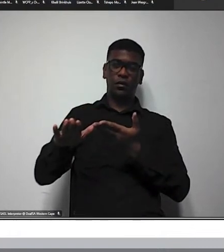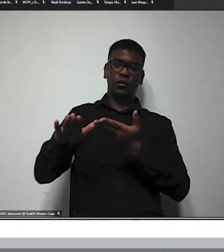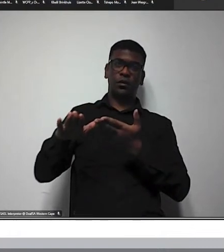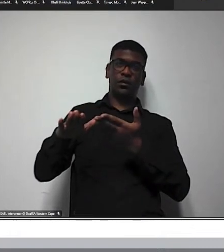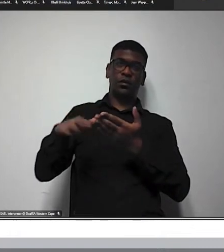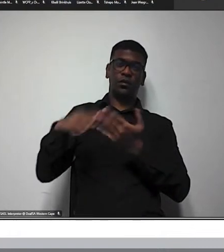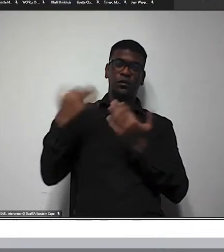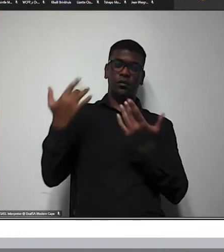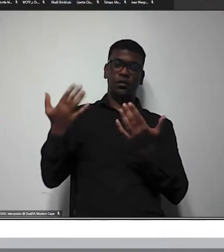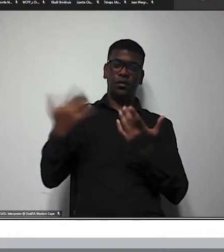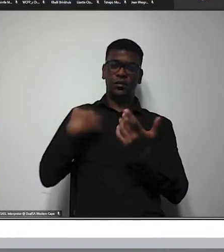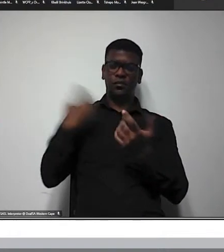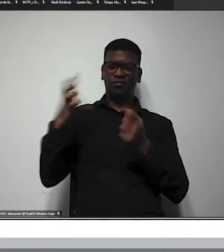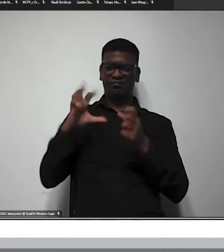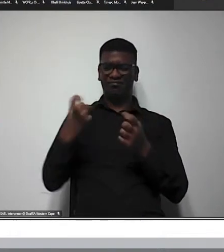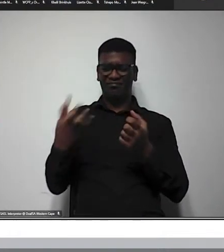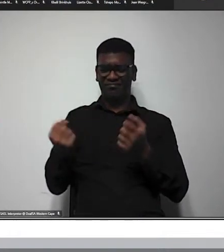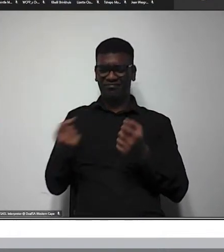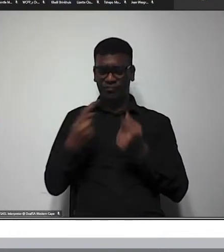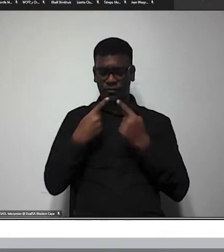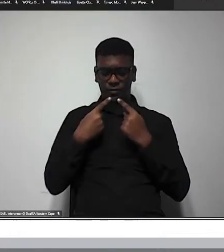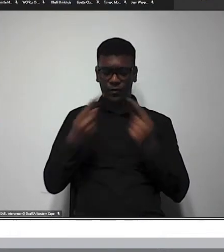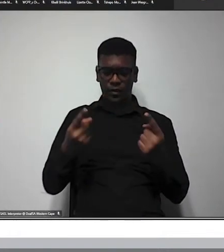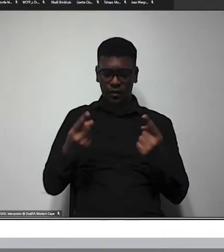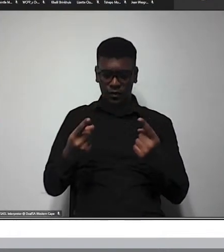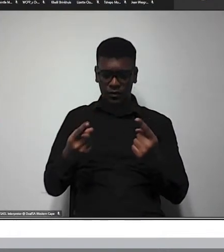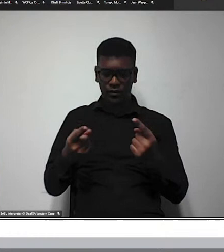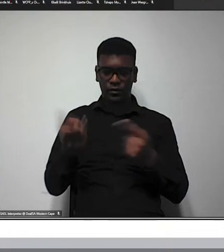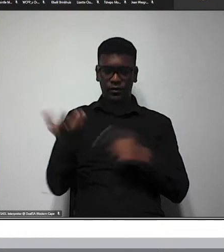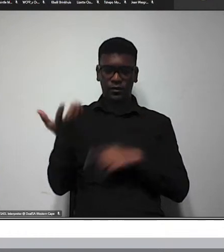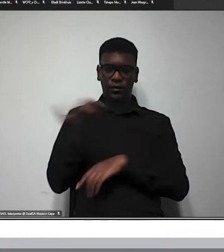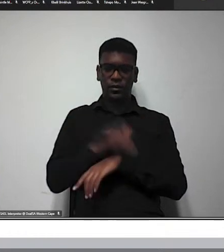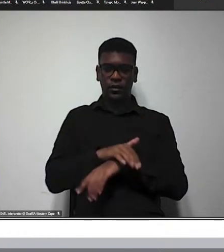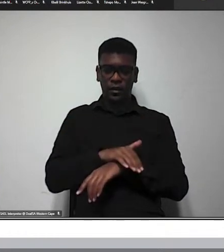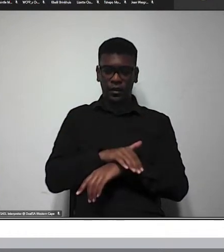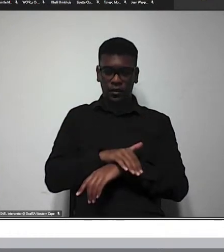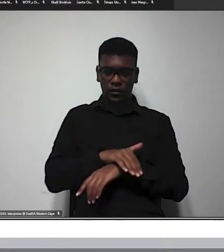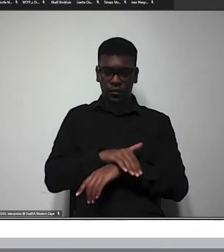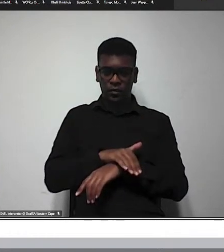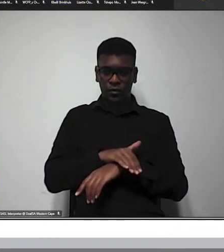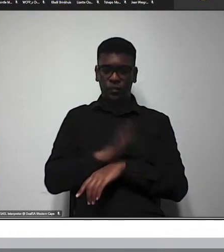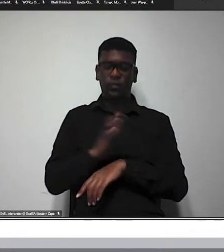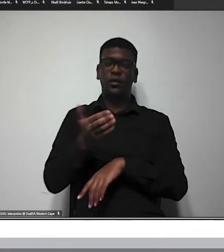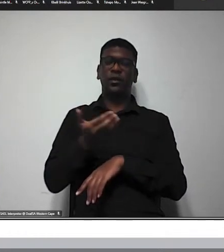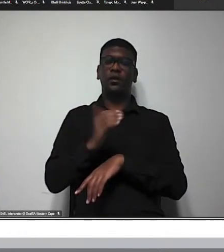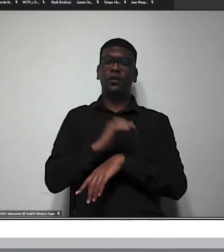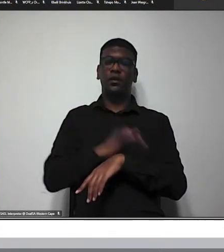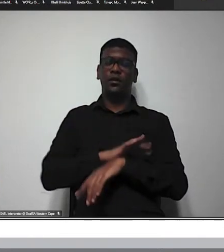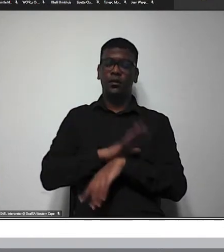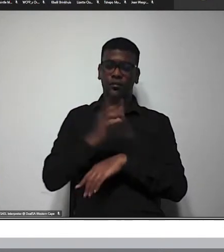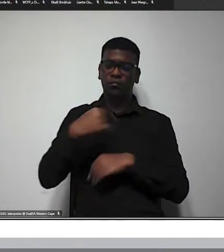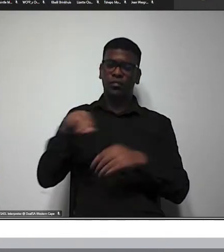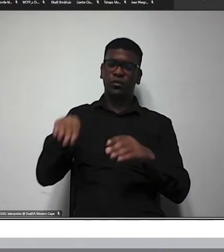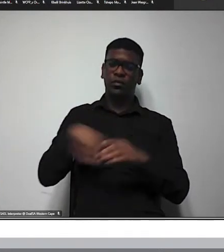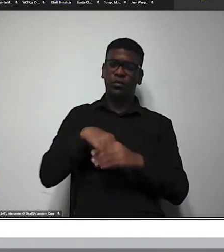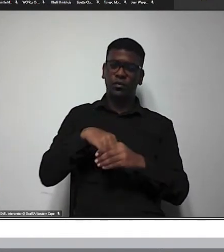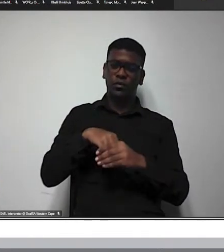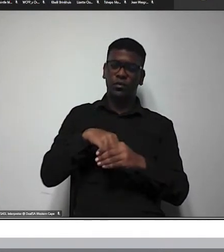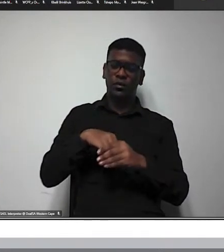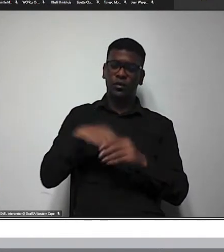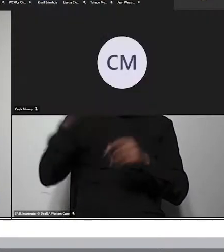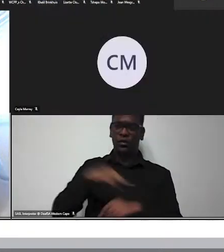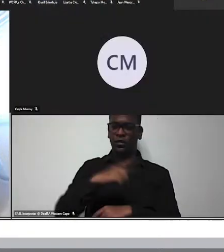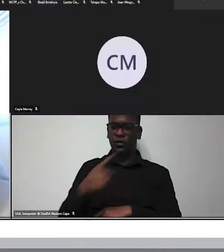What can I tell them? How can they become part of these type of